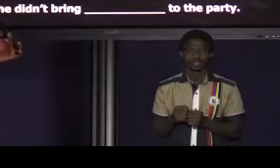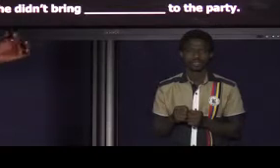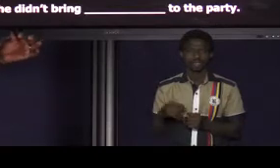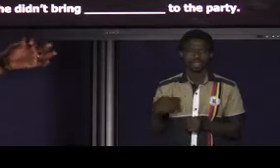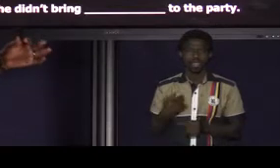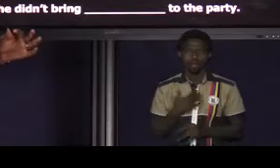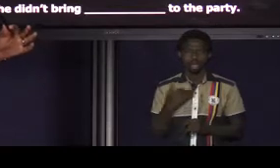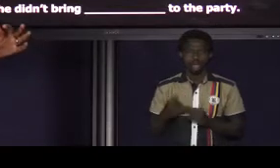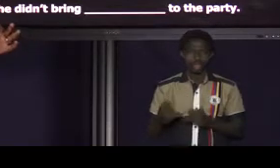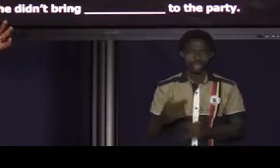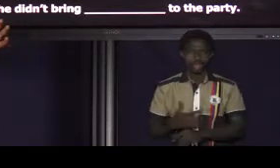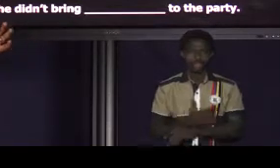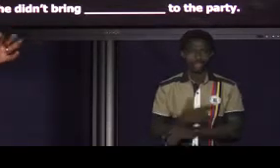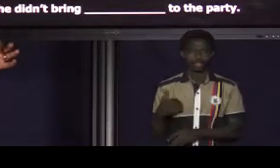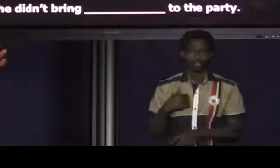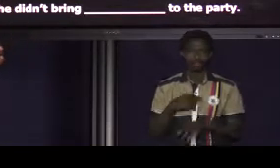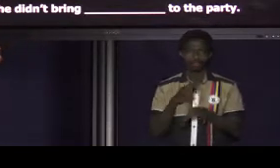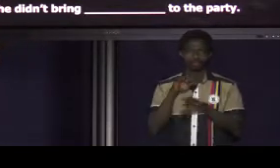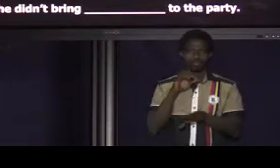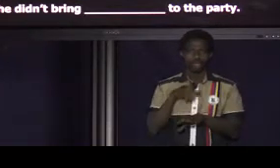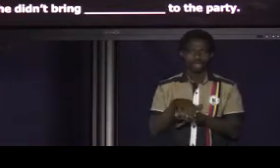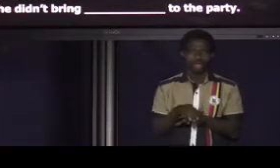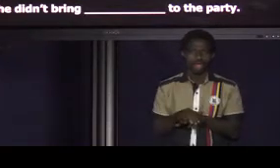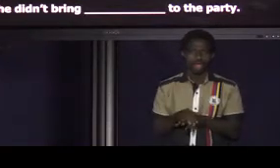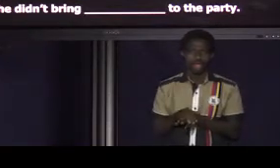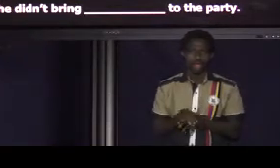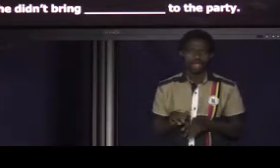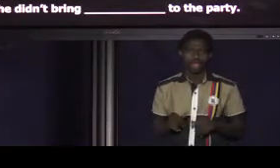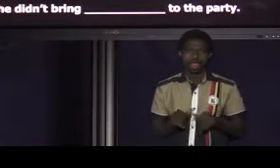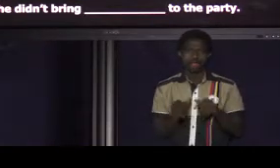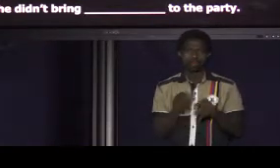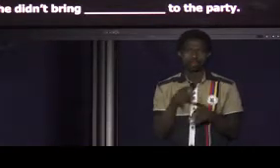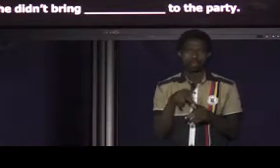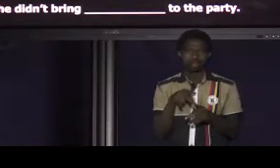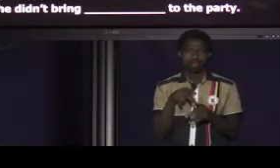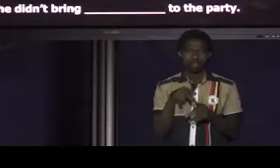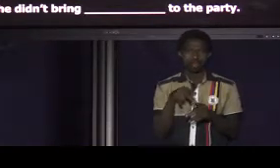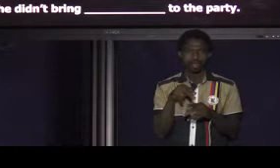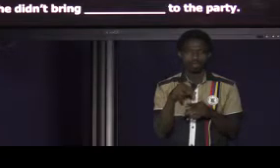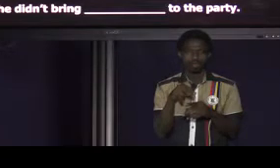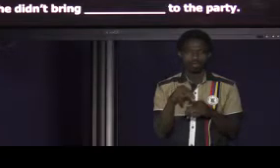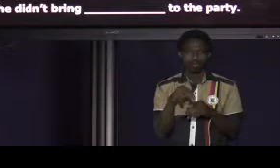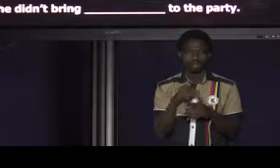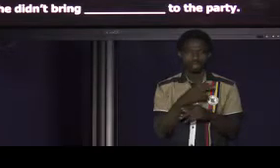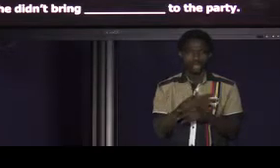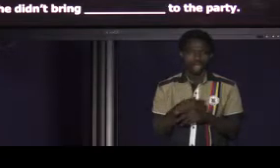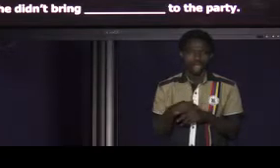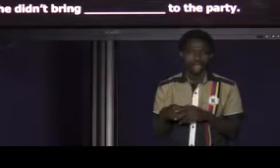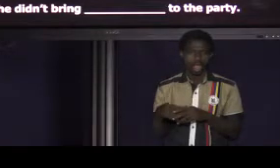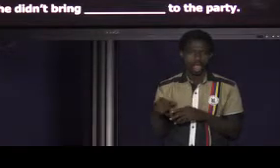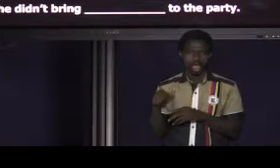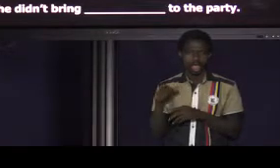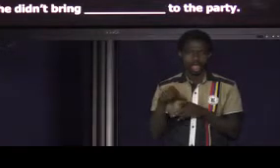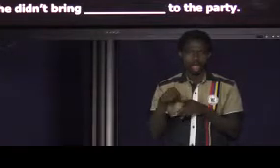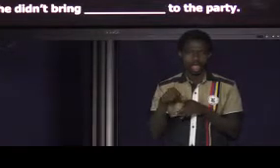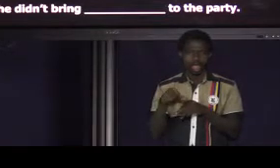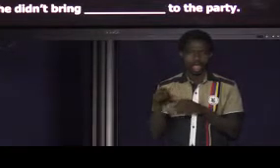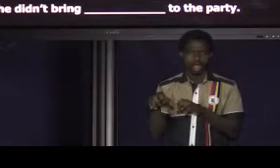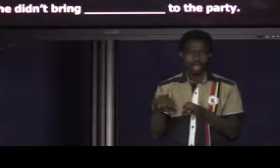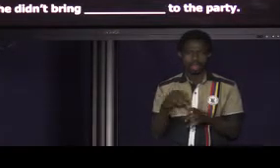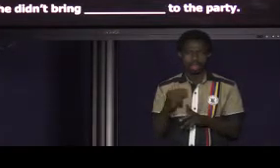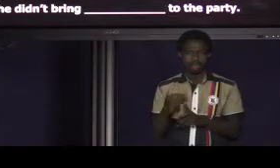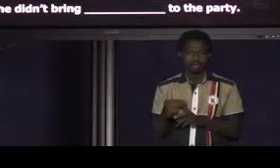Our last lesson we looked at indefinite pronouns and adverbs, and here is the homework given to